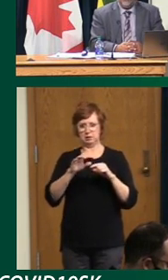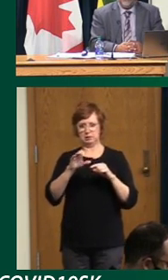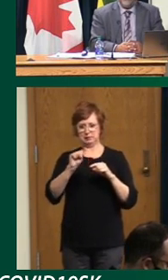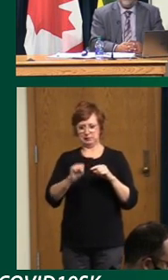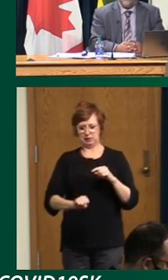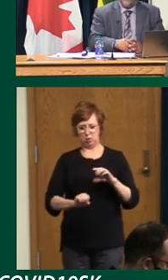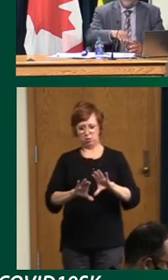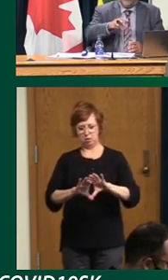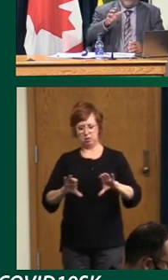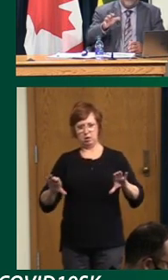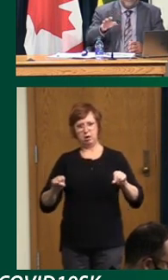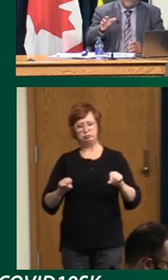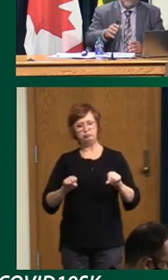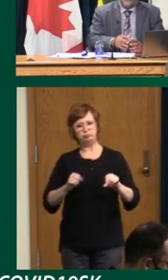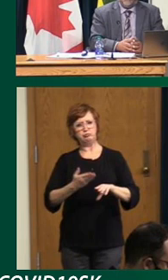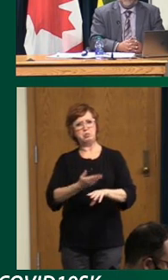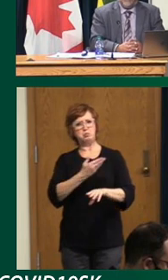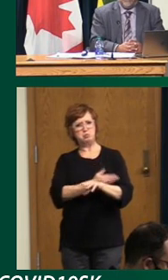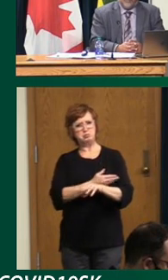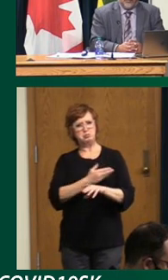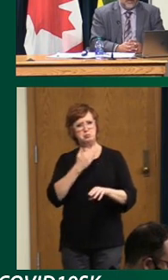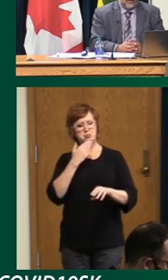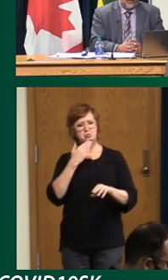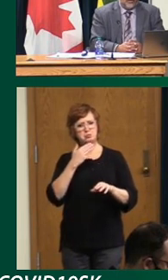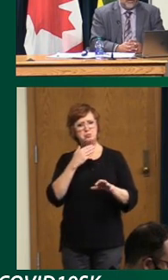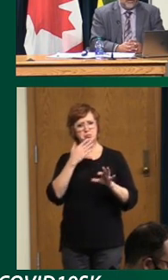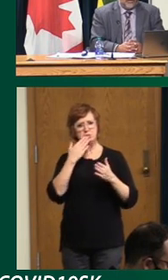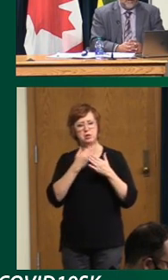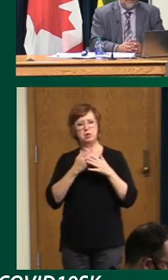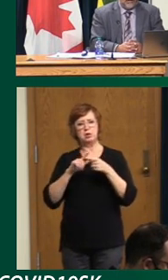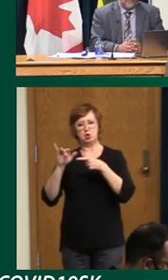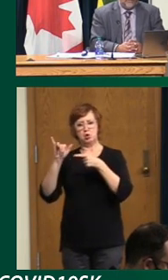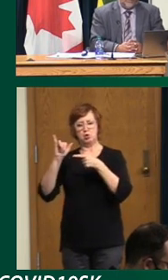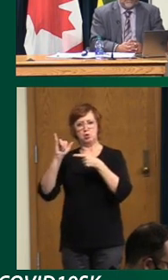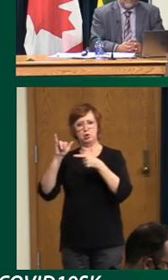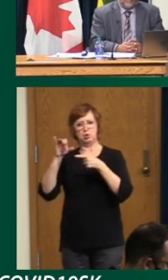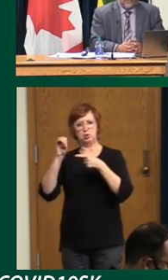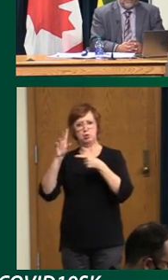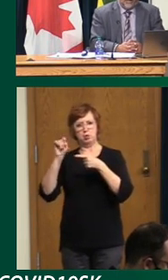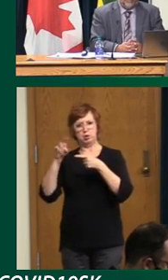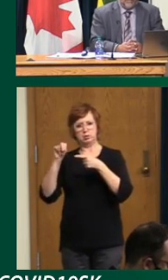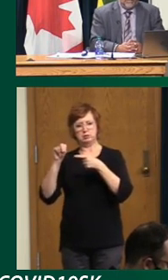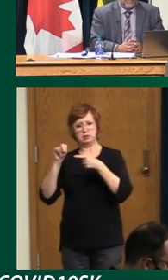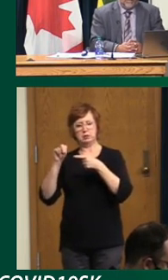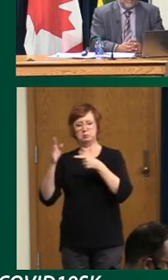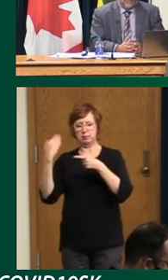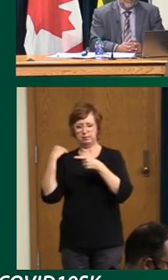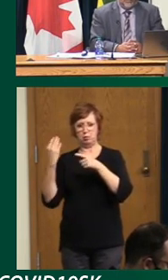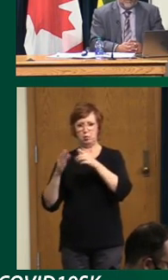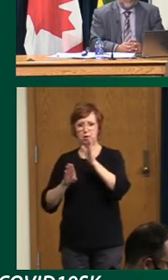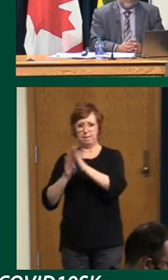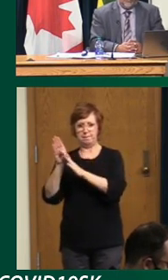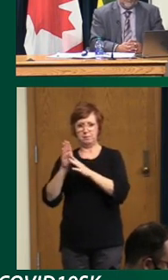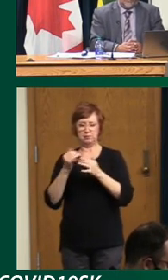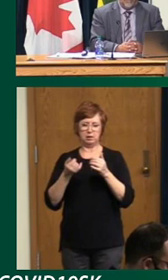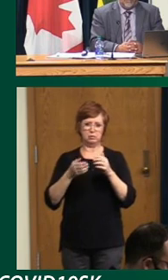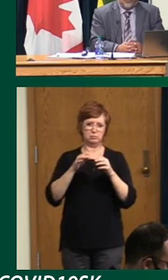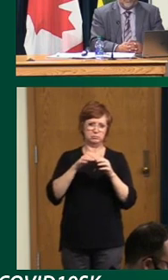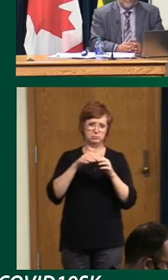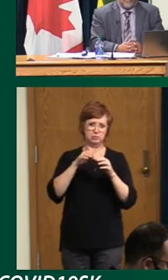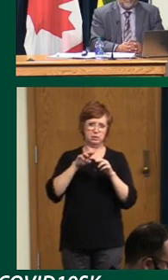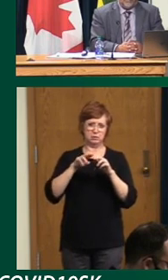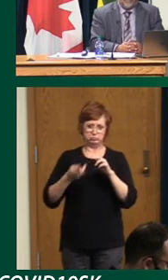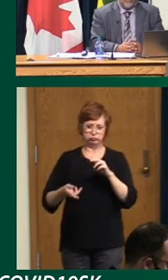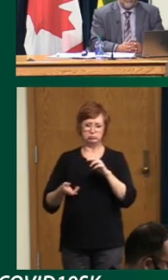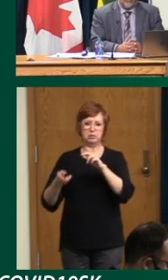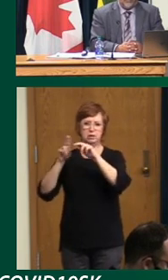it's been doing better. Obviously, when we had the outbreak in the Yorkton area, it came up, but it's trending up again. And then Regina, of course,